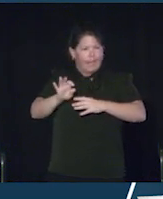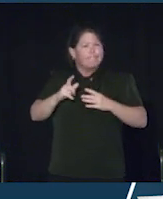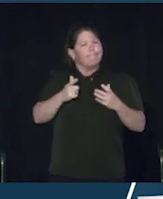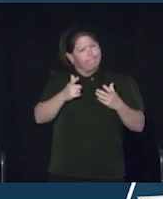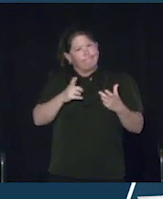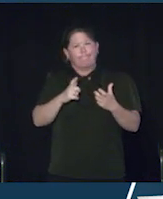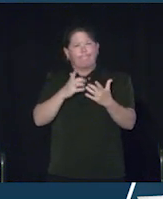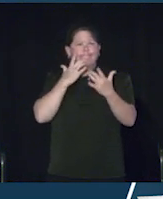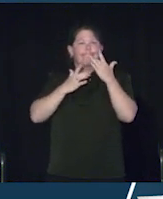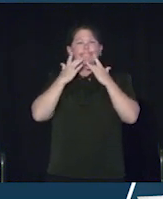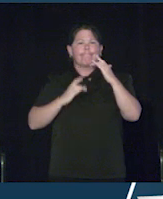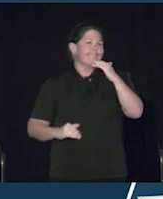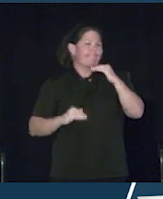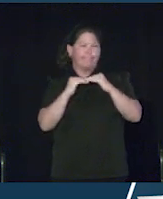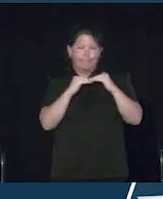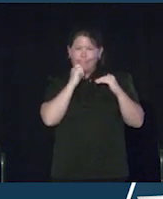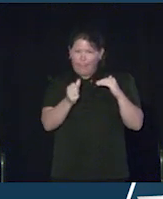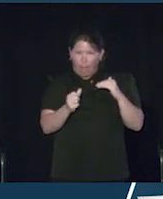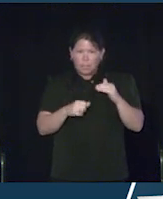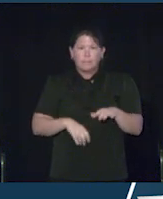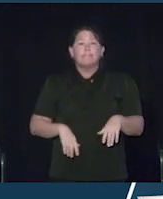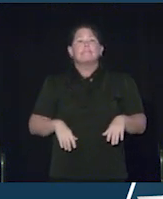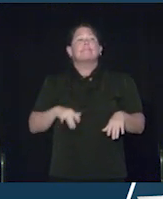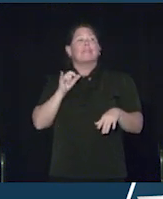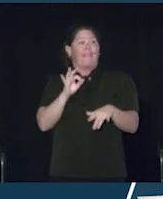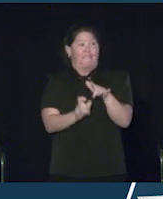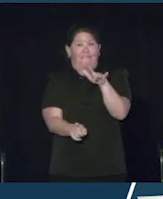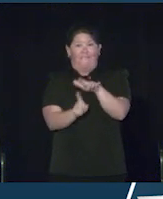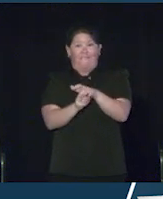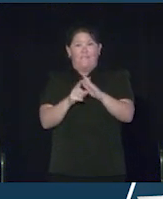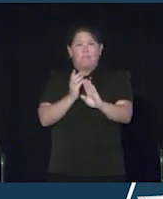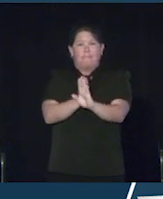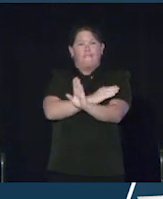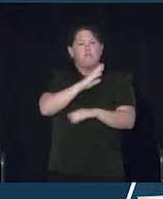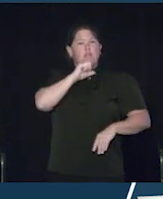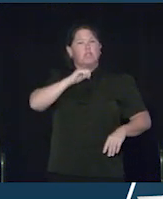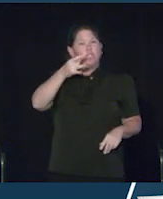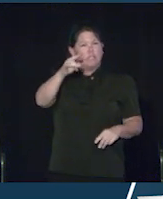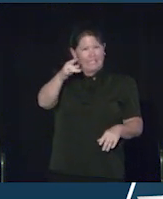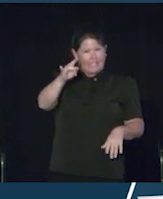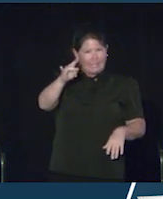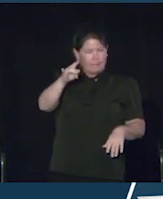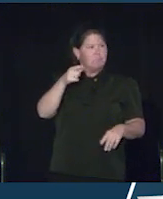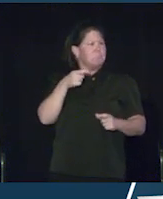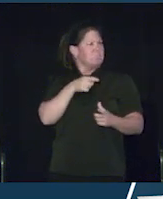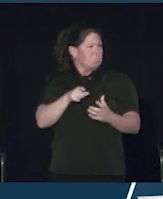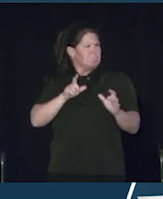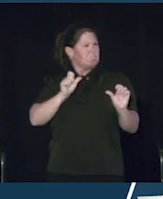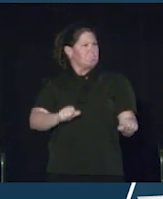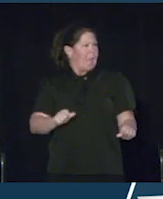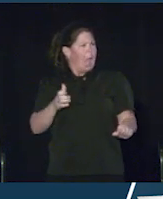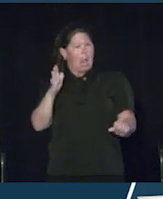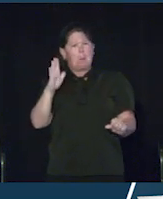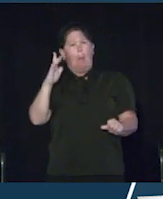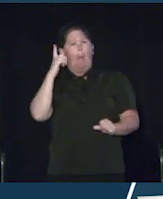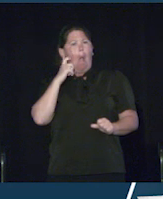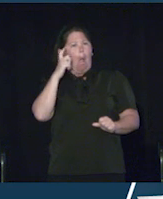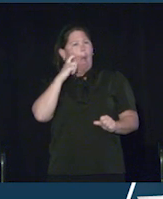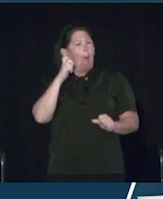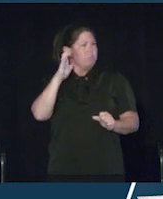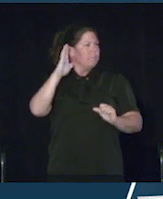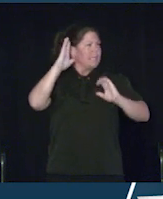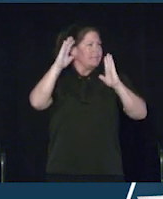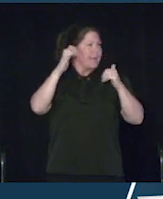manifests prior to the age of 18, can be reasonably expected to continue indefinitely. So